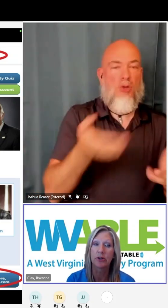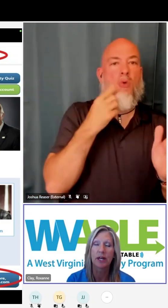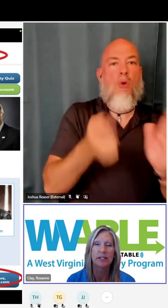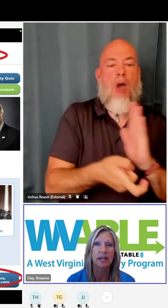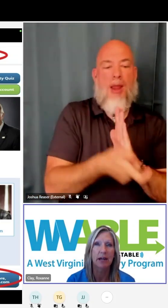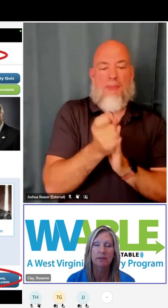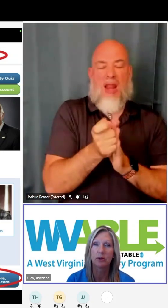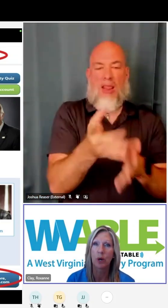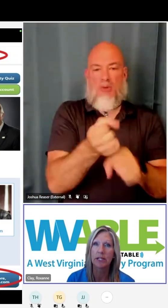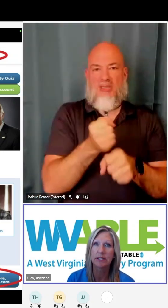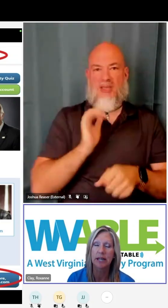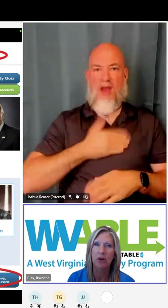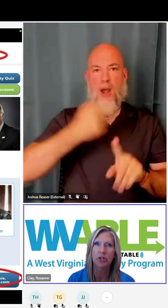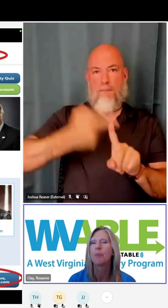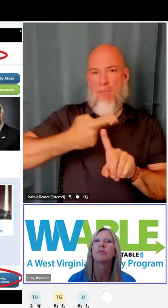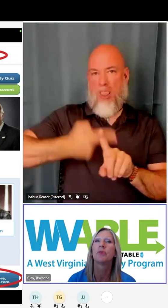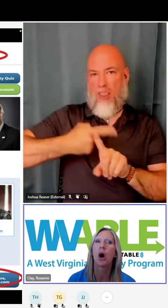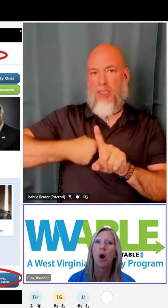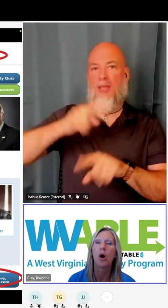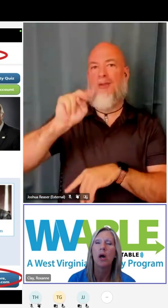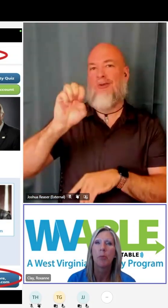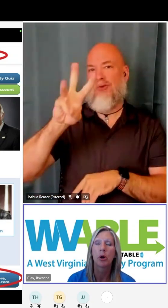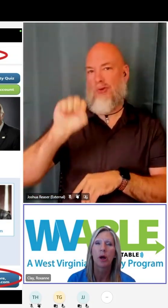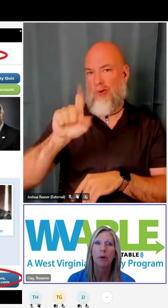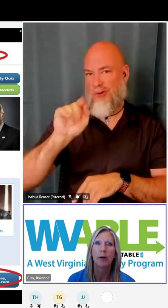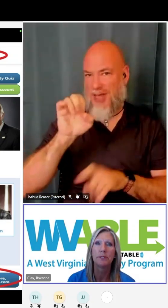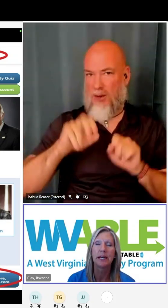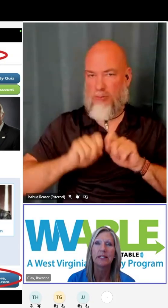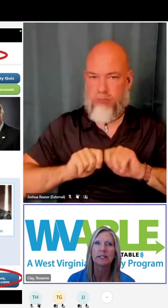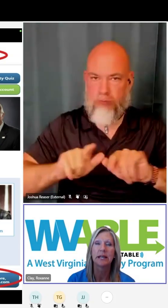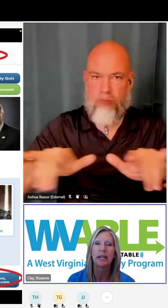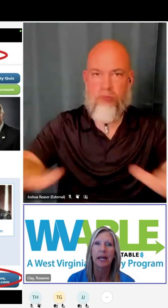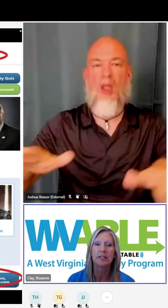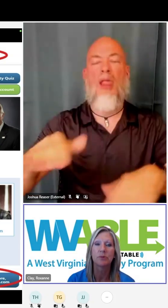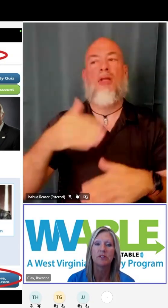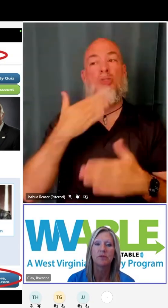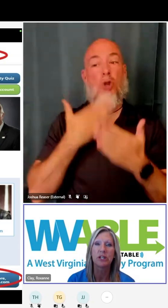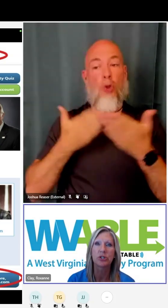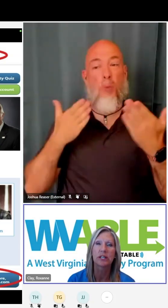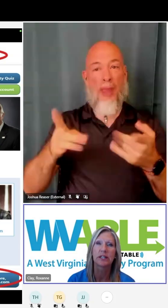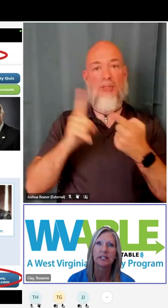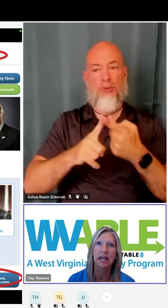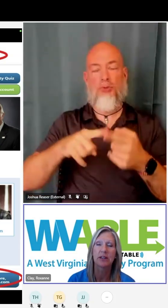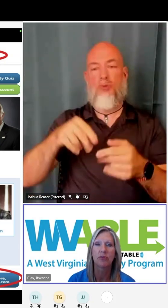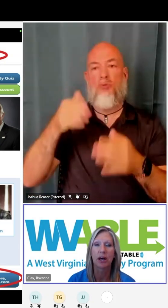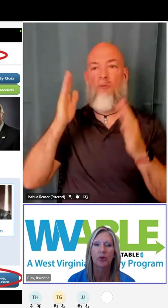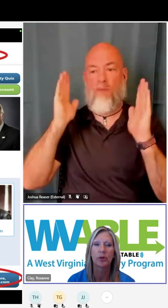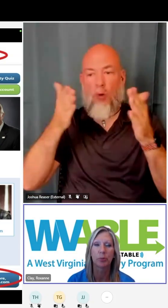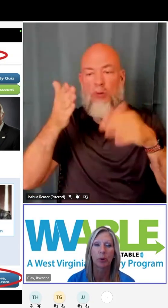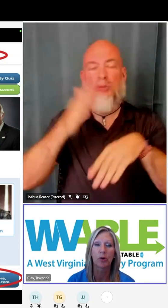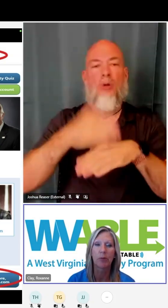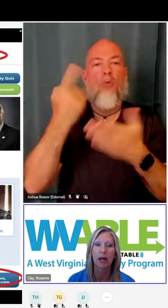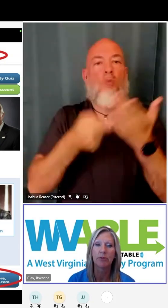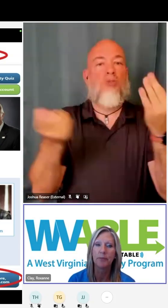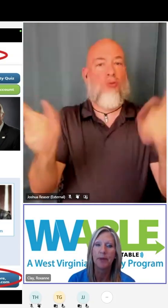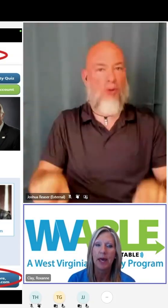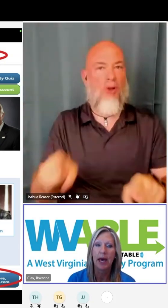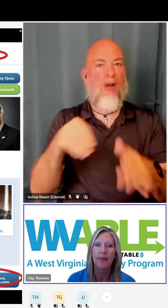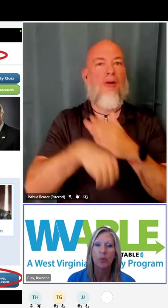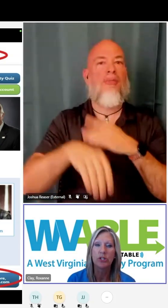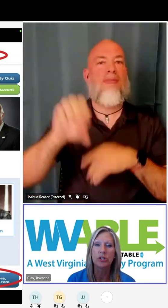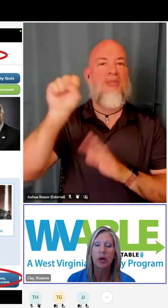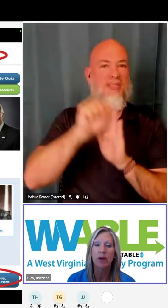monthly newsletter. That is an excellent way to stay on top of all program updates, enhancements, features at the state, the federal, and the program